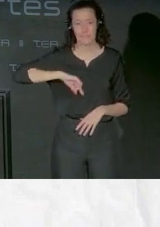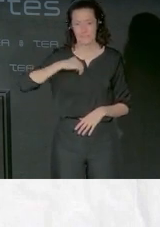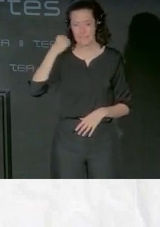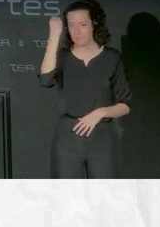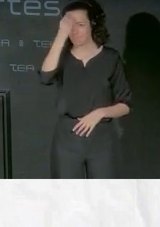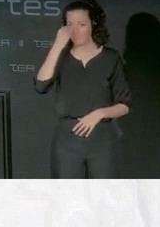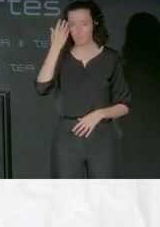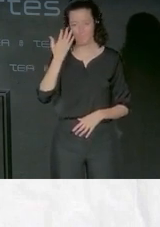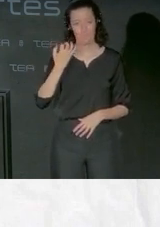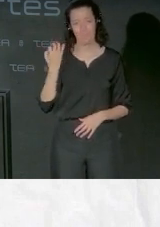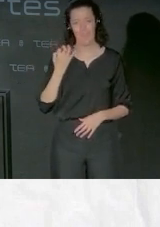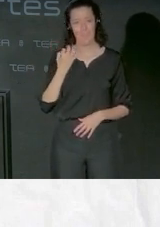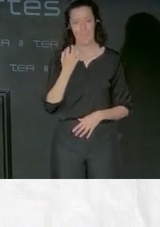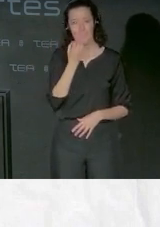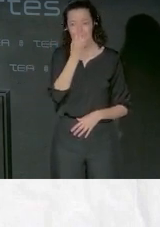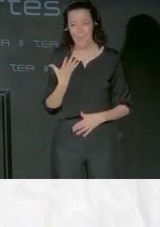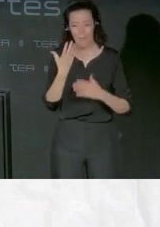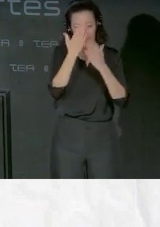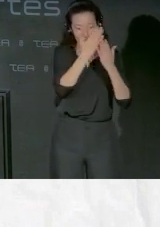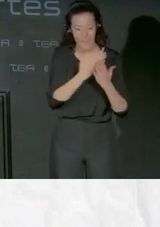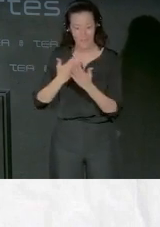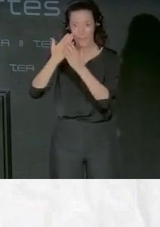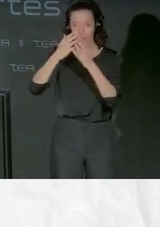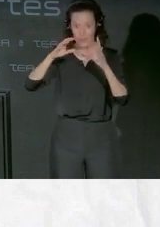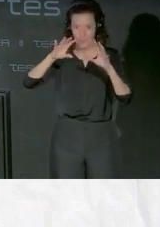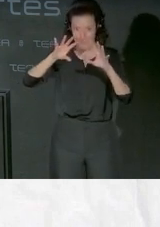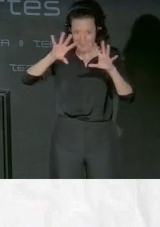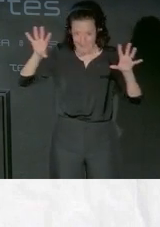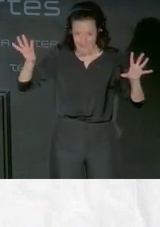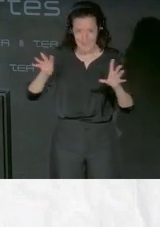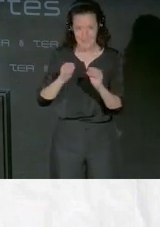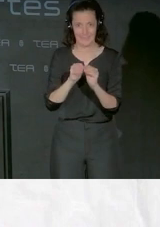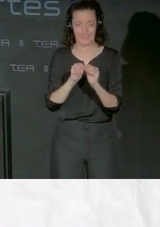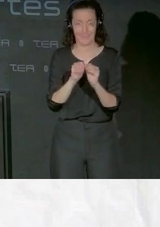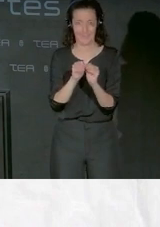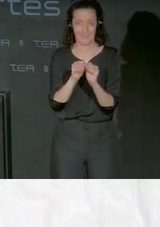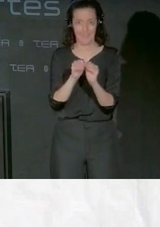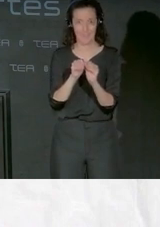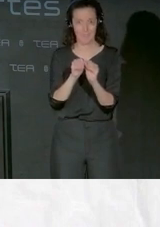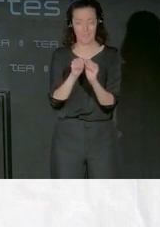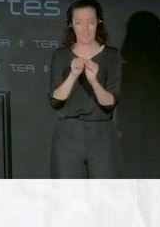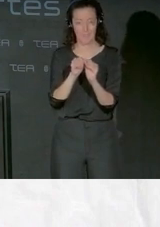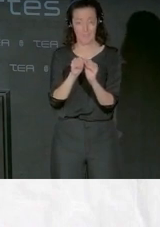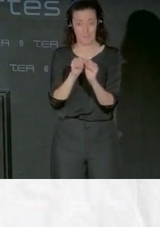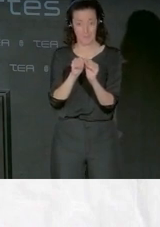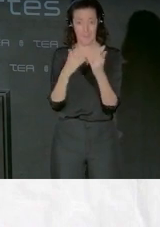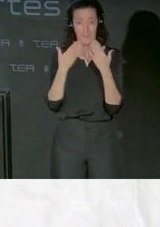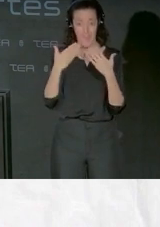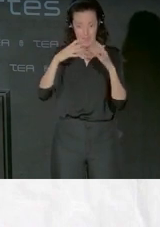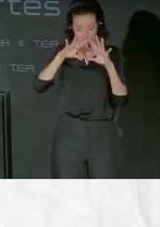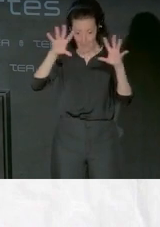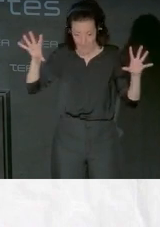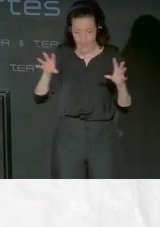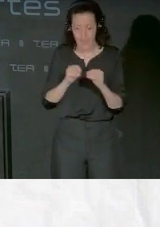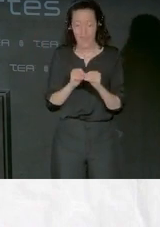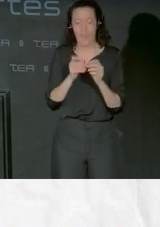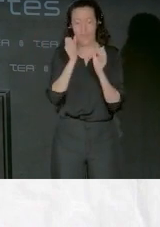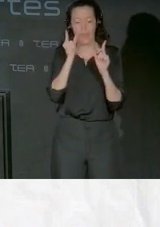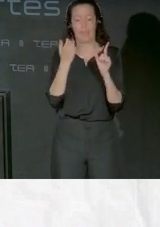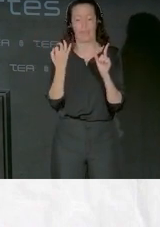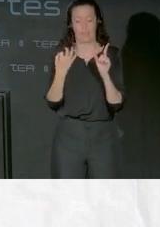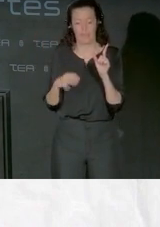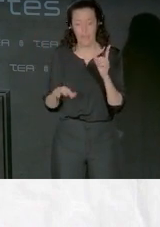whole, to see what interrelations there are between the sectors, to see the commonalities, the differences,